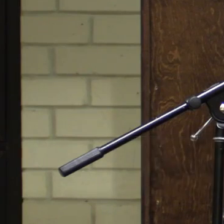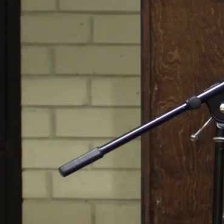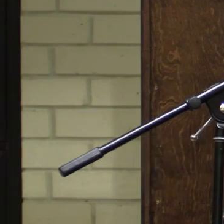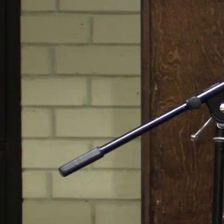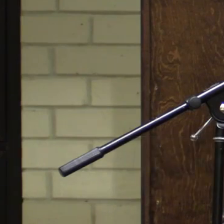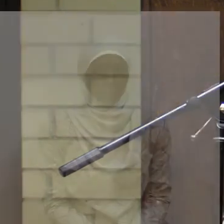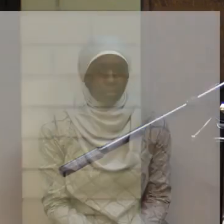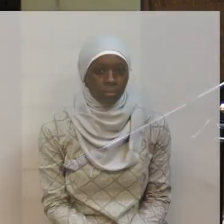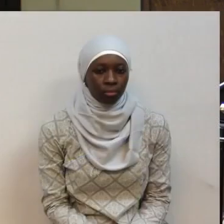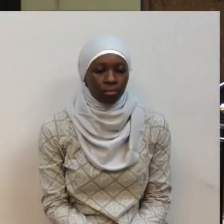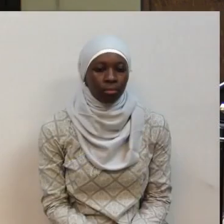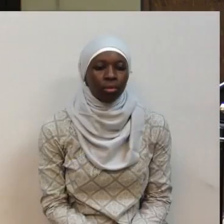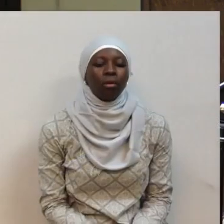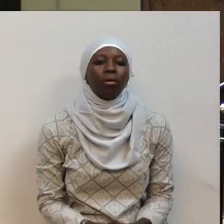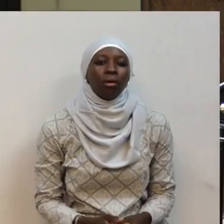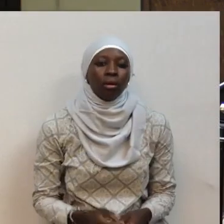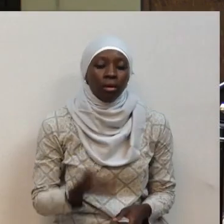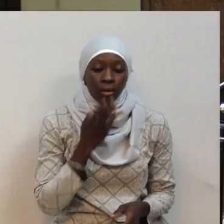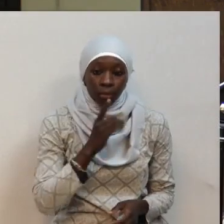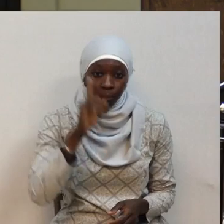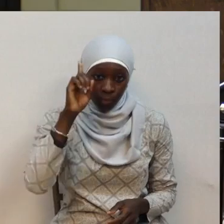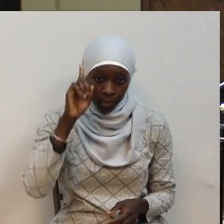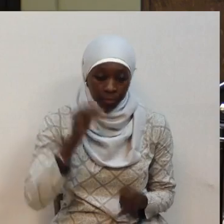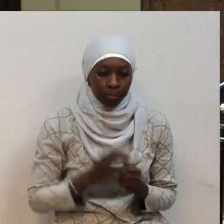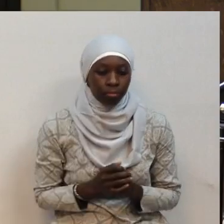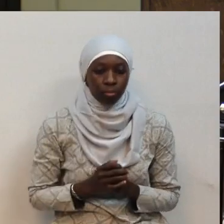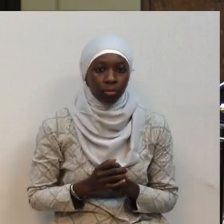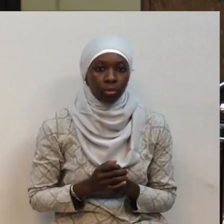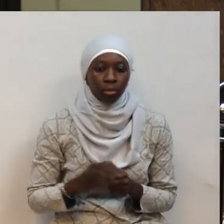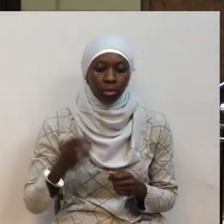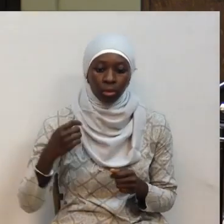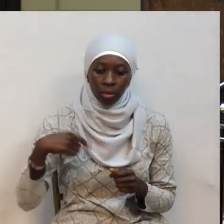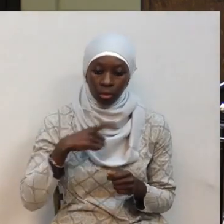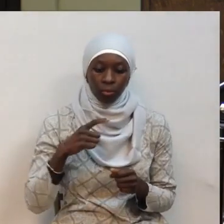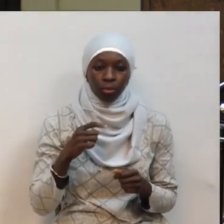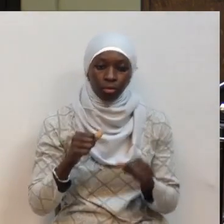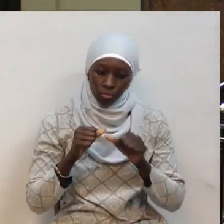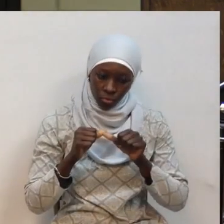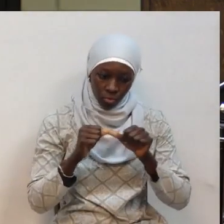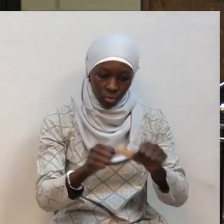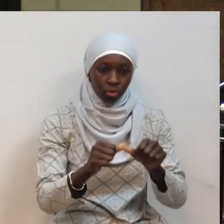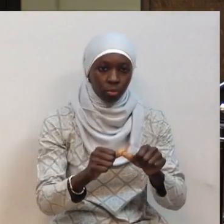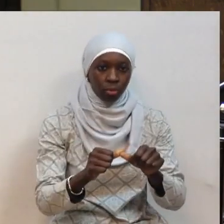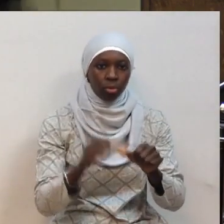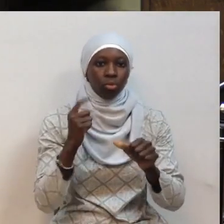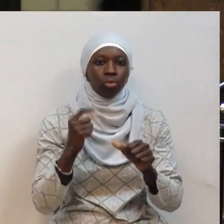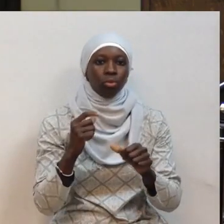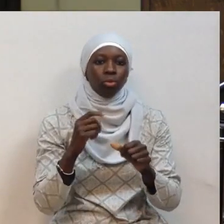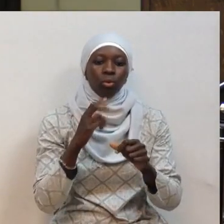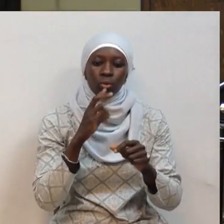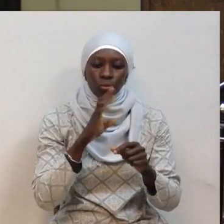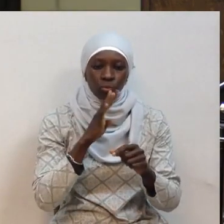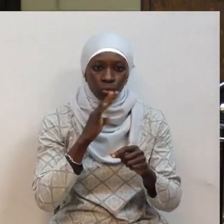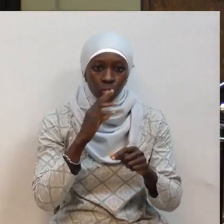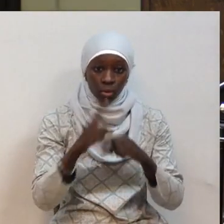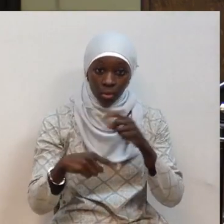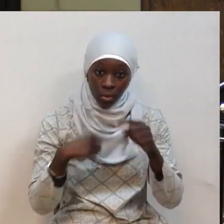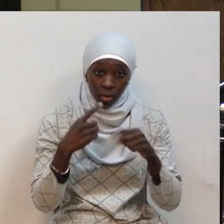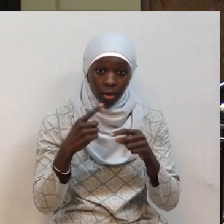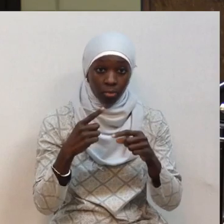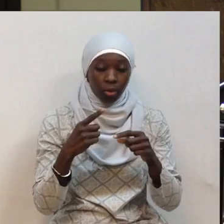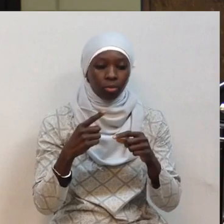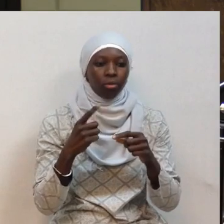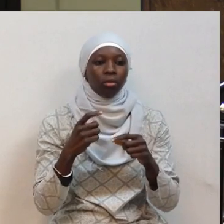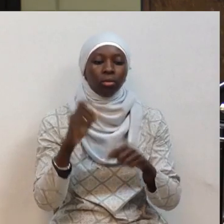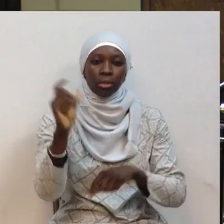governance, and today we are going to talk about the principles of governance in Islam